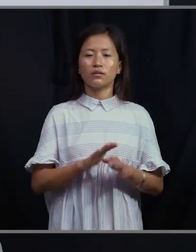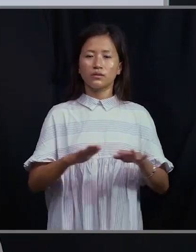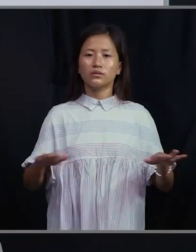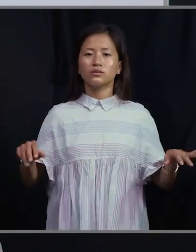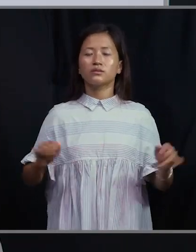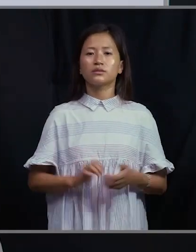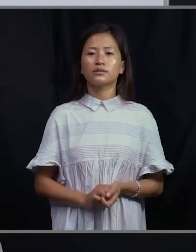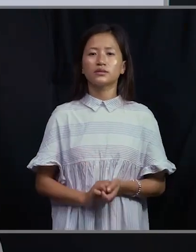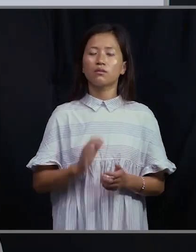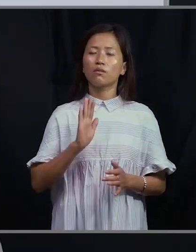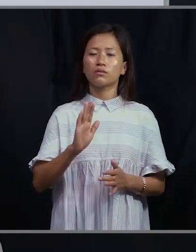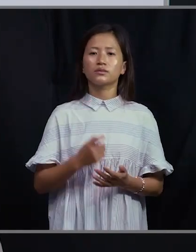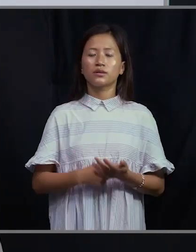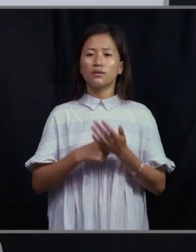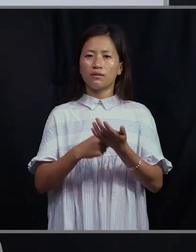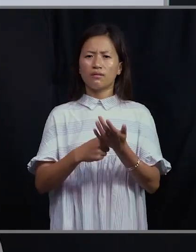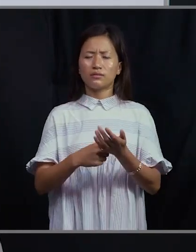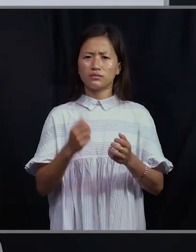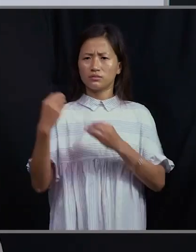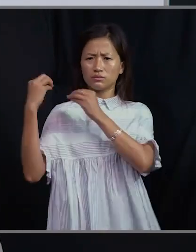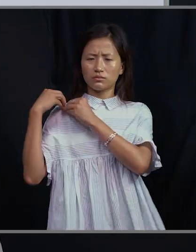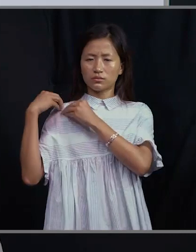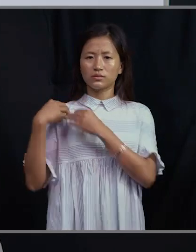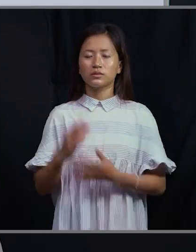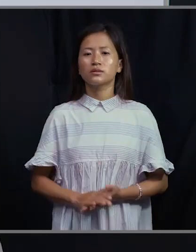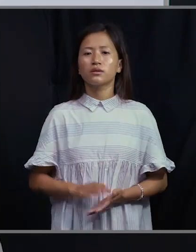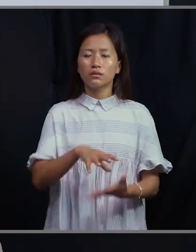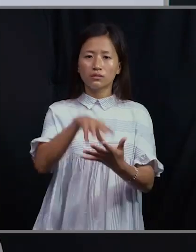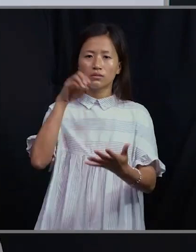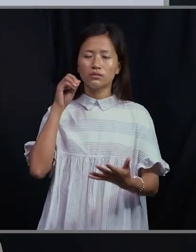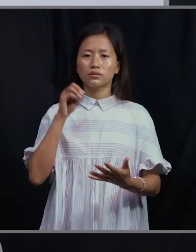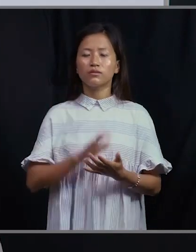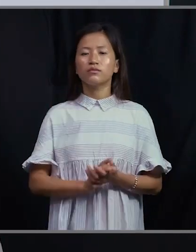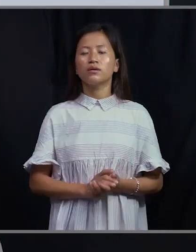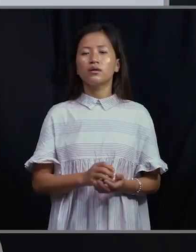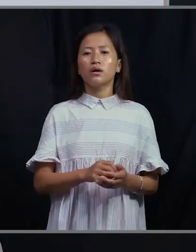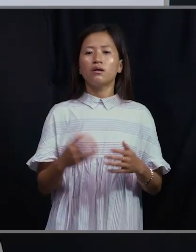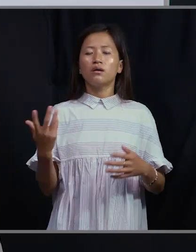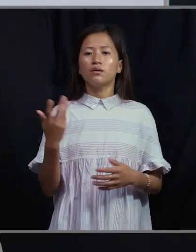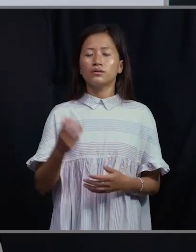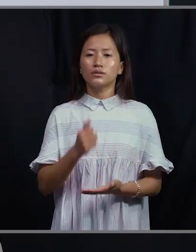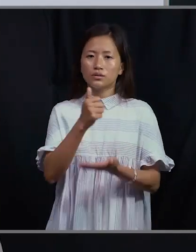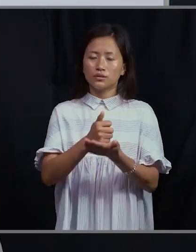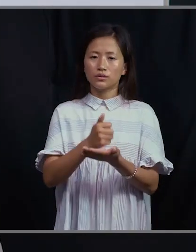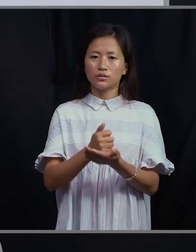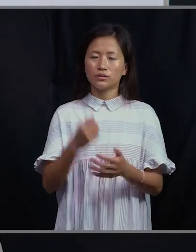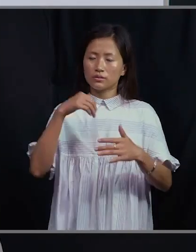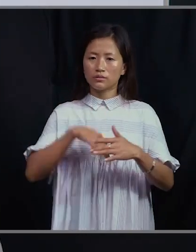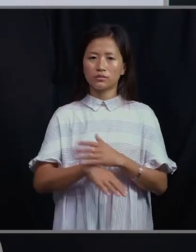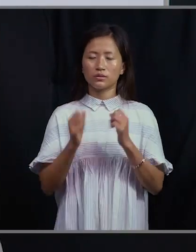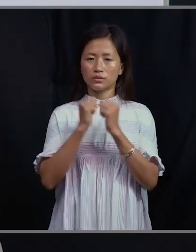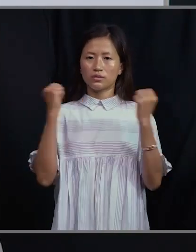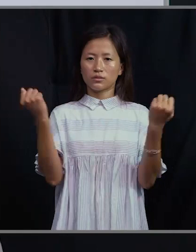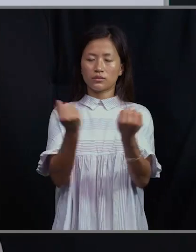learn their responsibility, in the sense that the grandchildren also learn the responsibility of how they should be in the